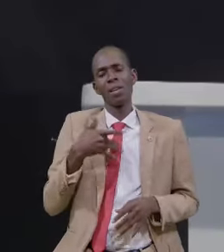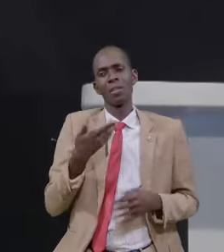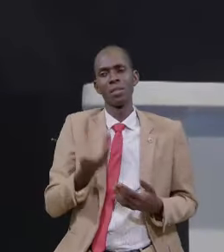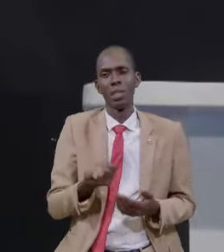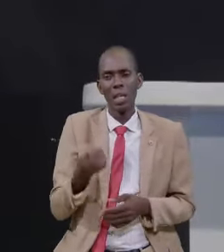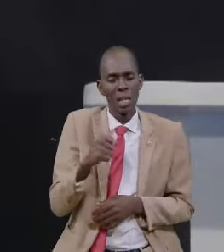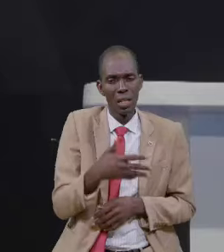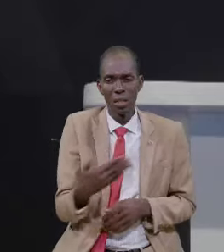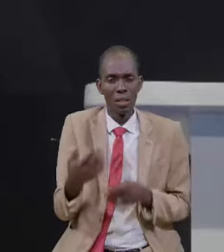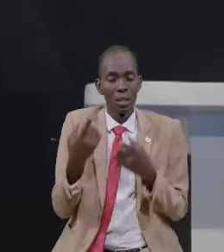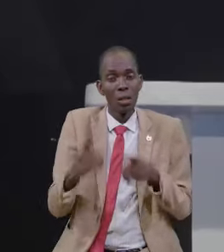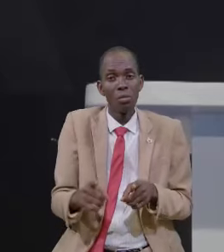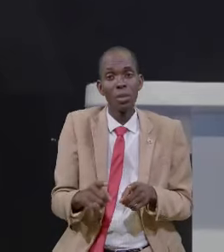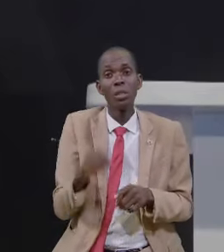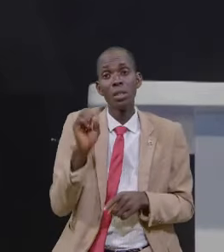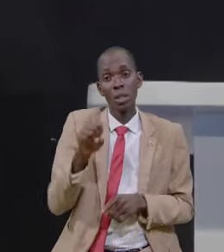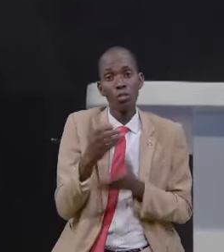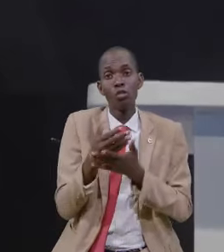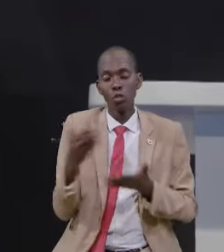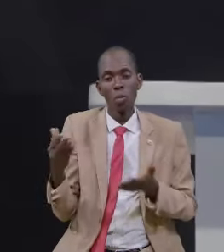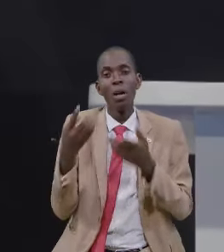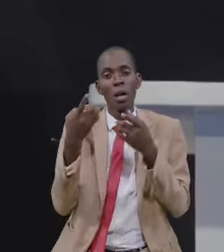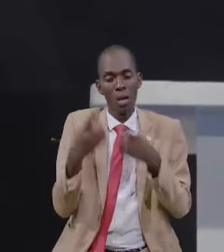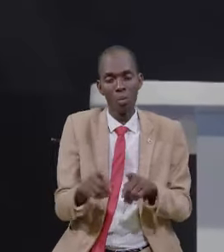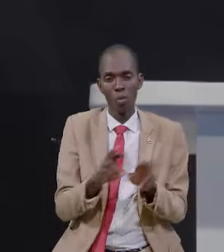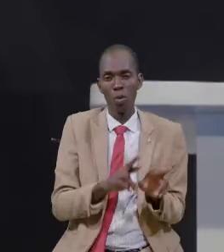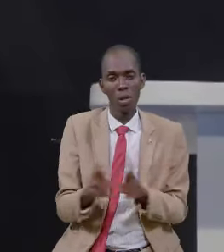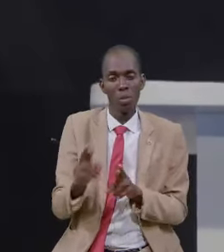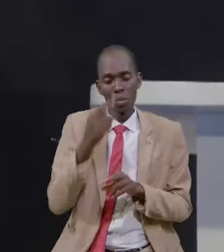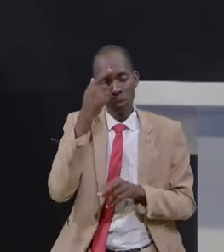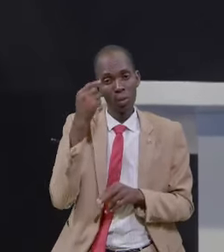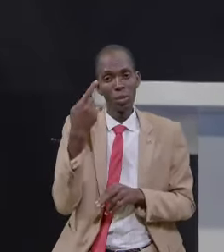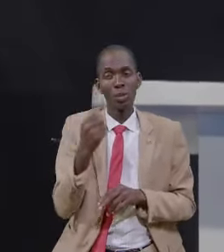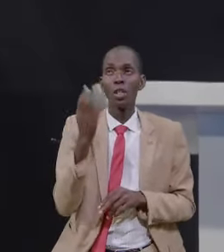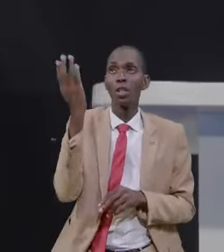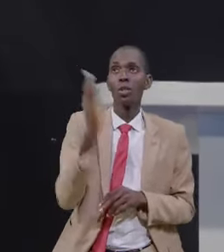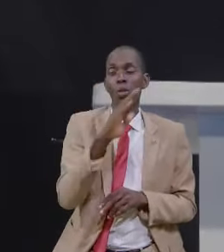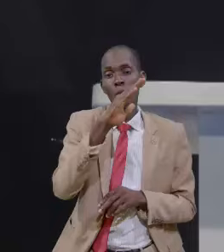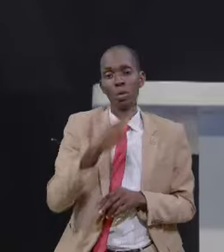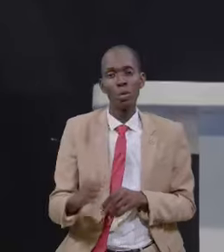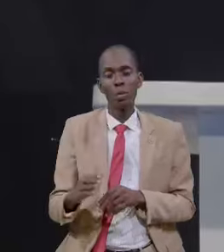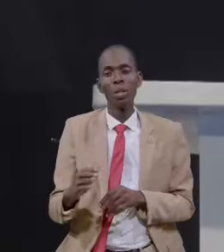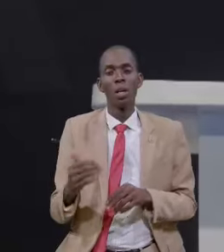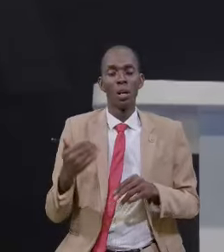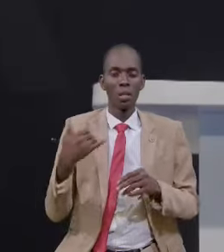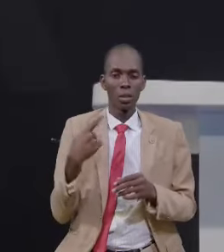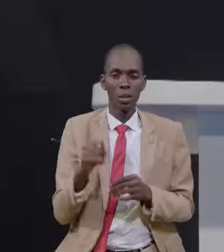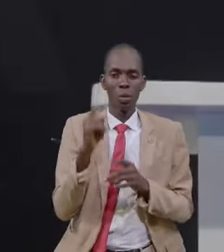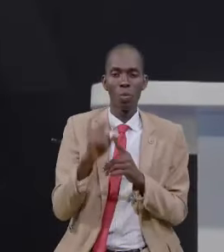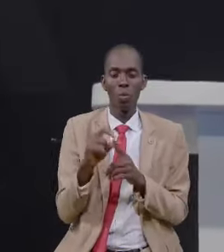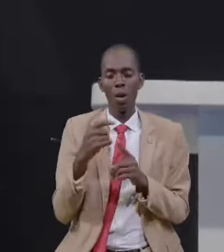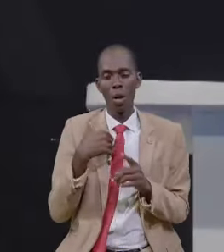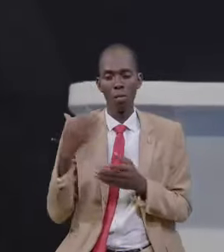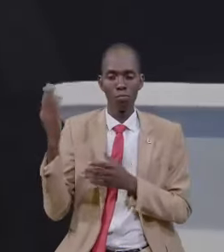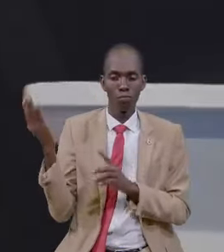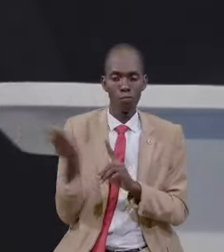happened, something has happened, because the sword, the word, has cut down that tree.